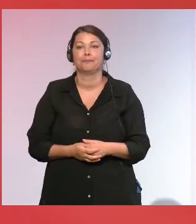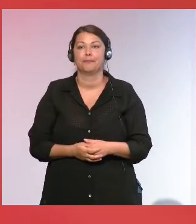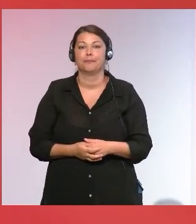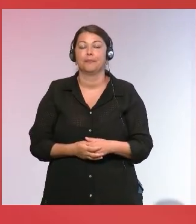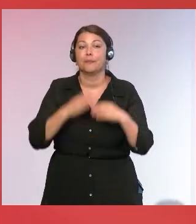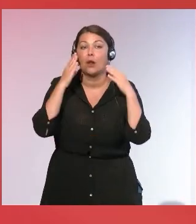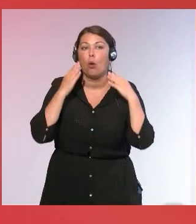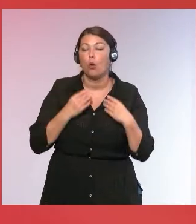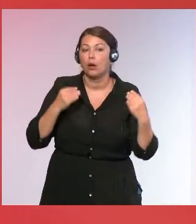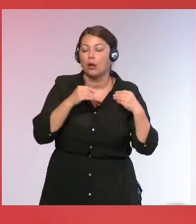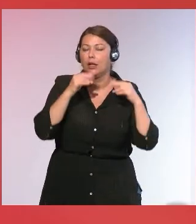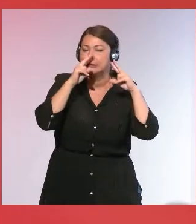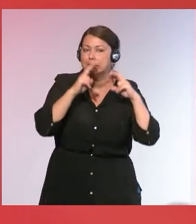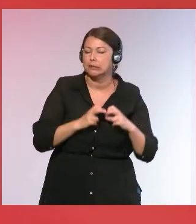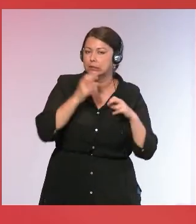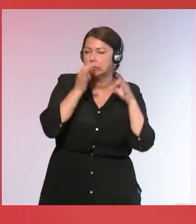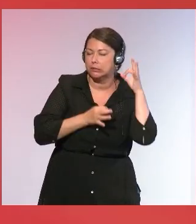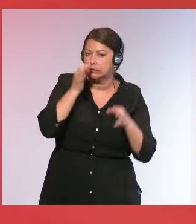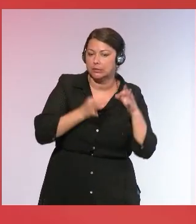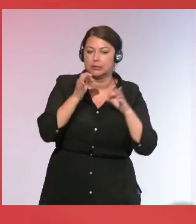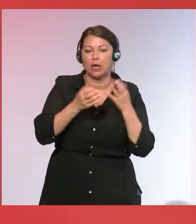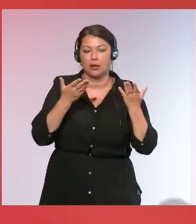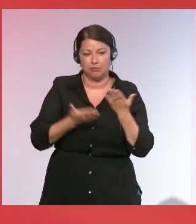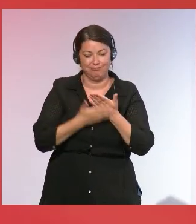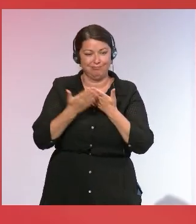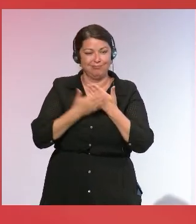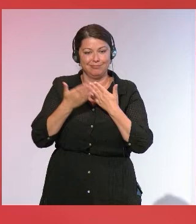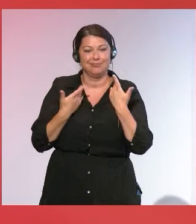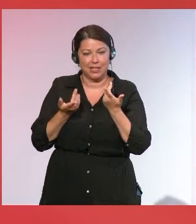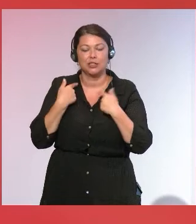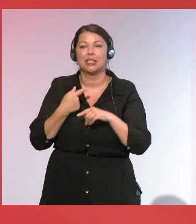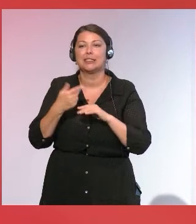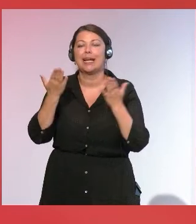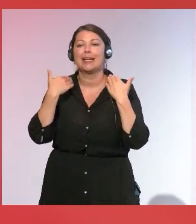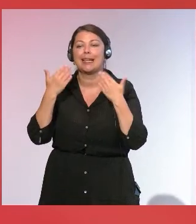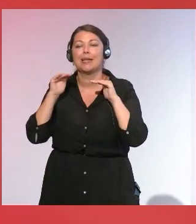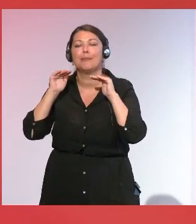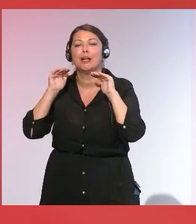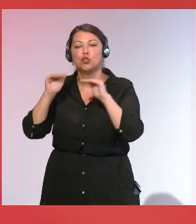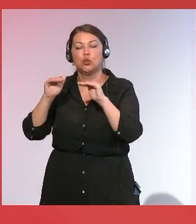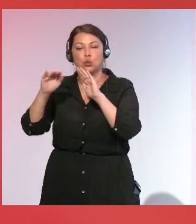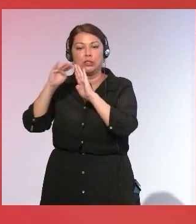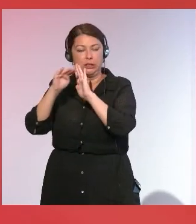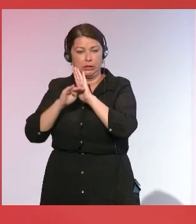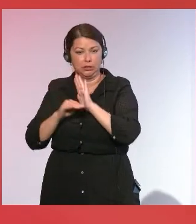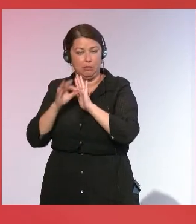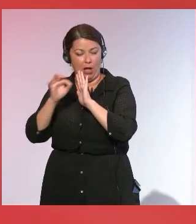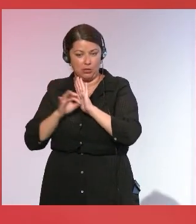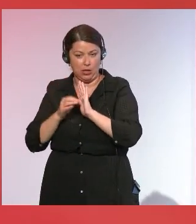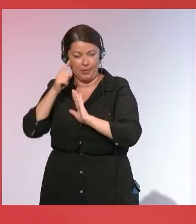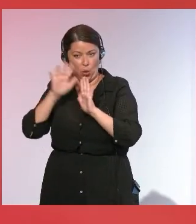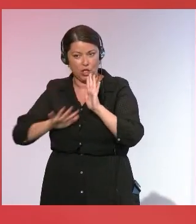the Dutch mitigation measures would be in 2050, and we came to about the highest